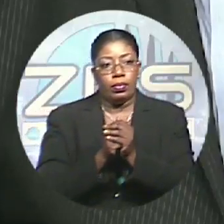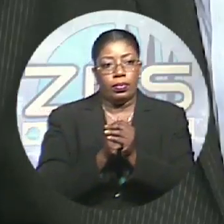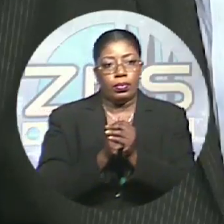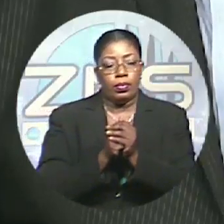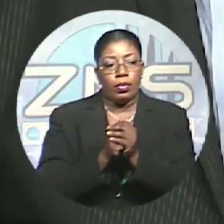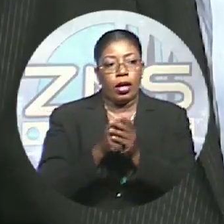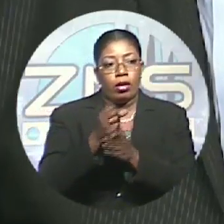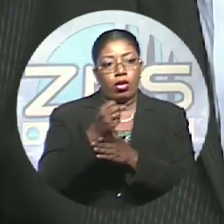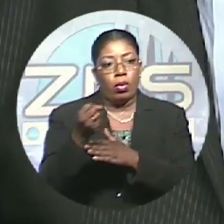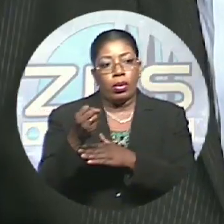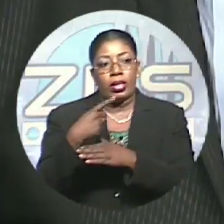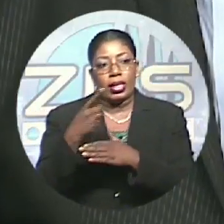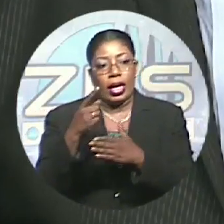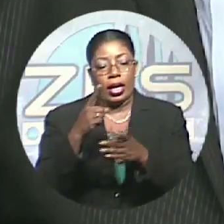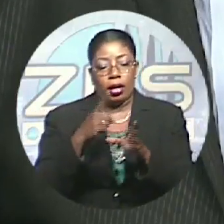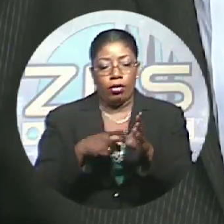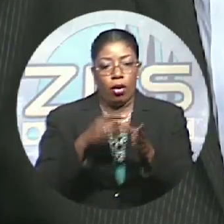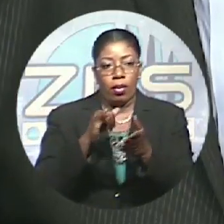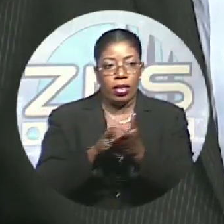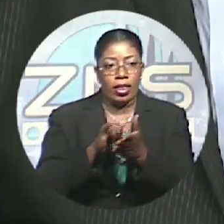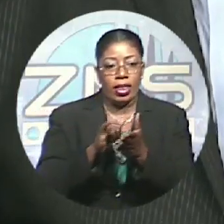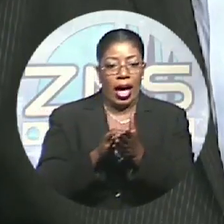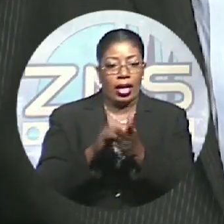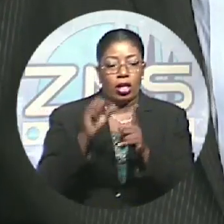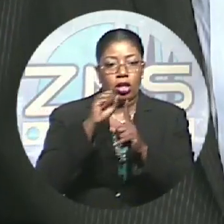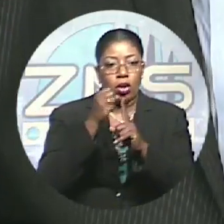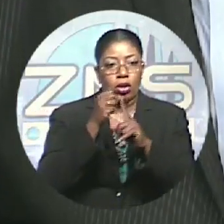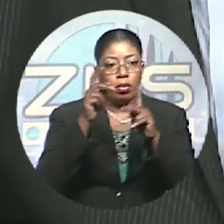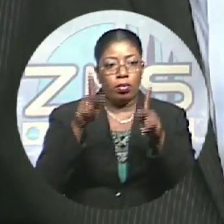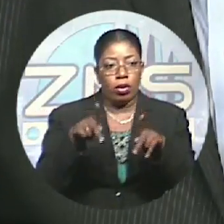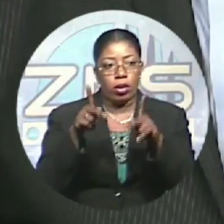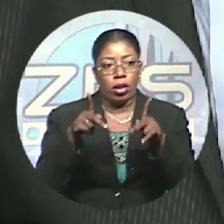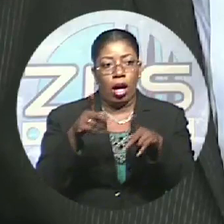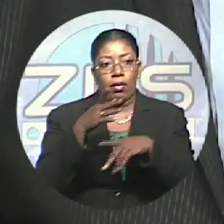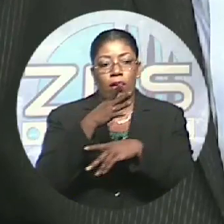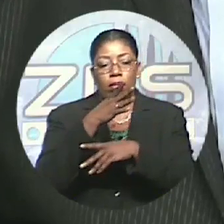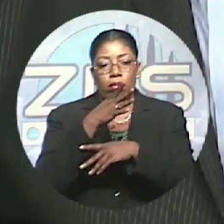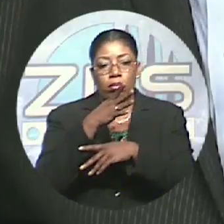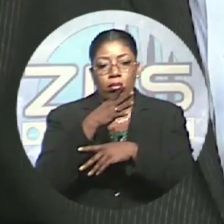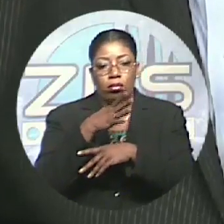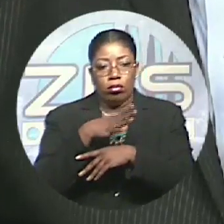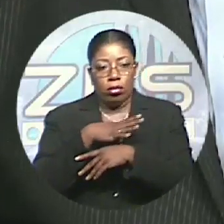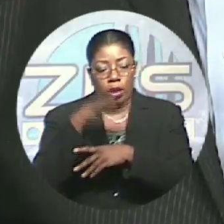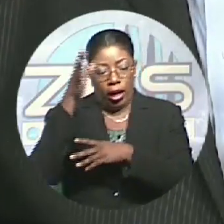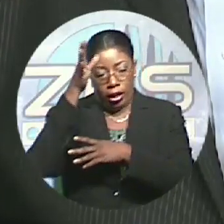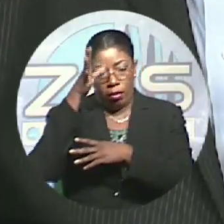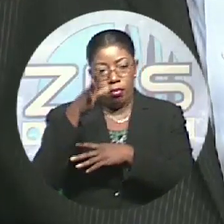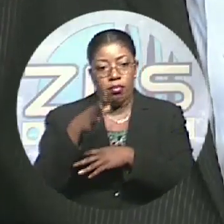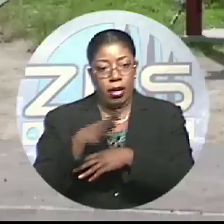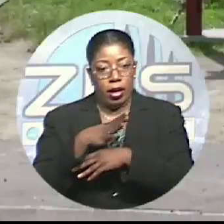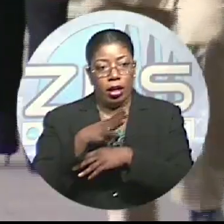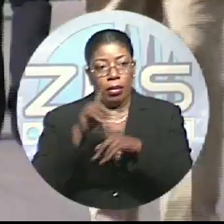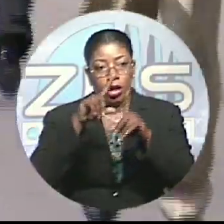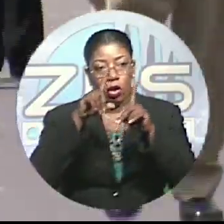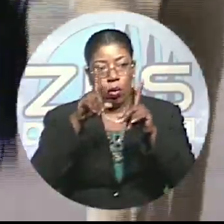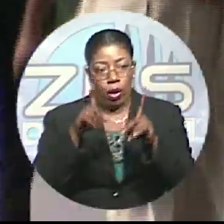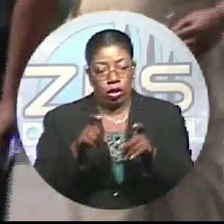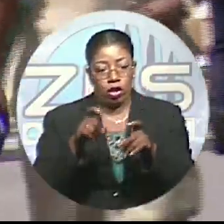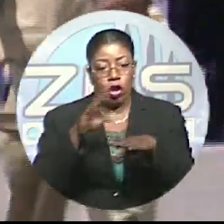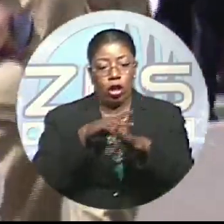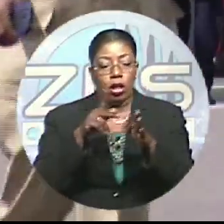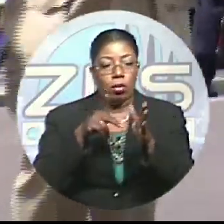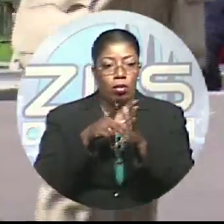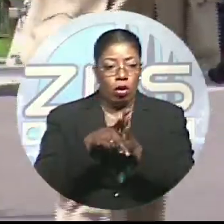Sources have reliably informed our news team that a social activist and a male are being questioned by police on the murder of Jamal Hyler that happened